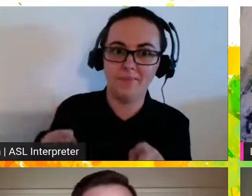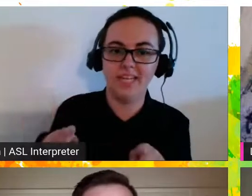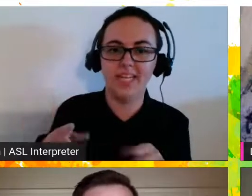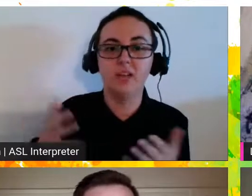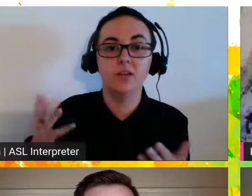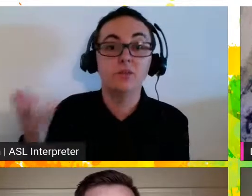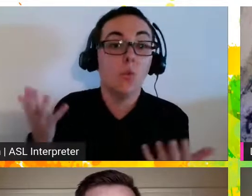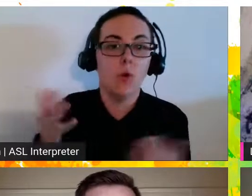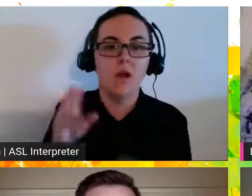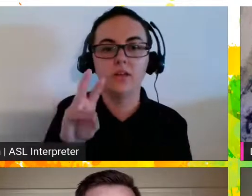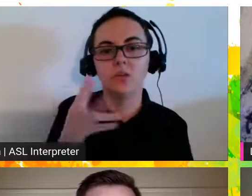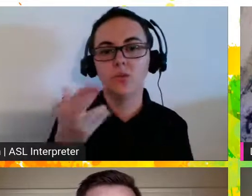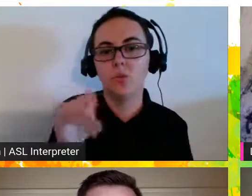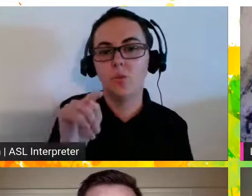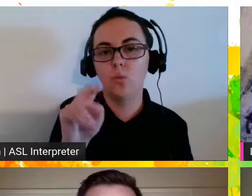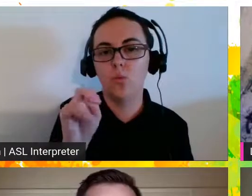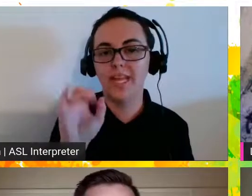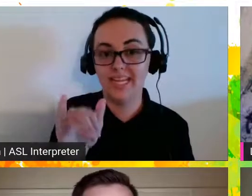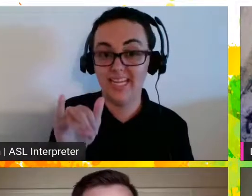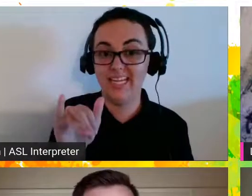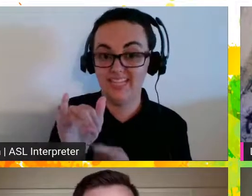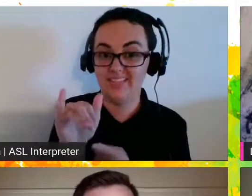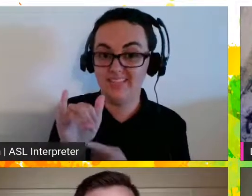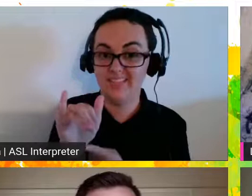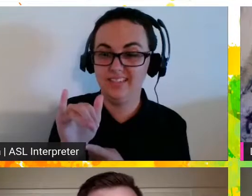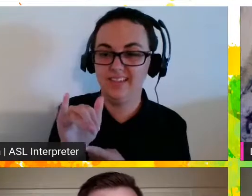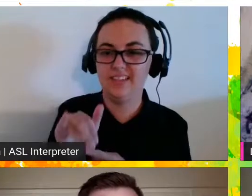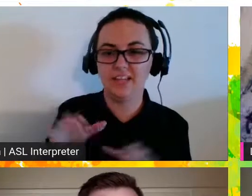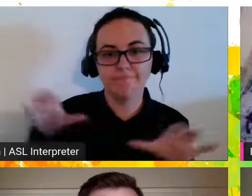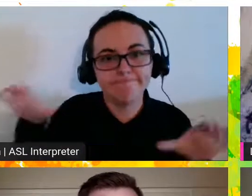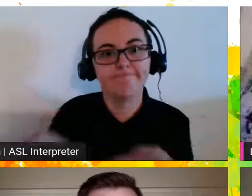the Whitney, that's taken a really proactive